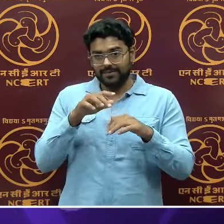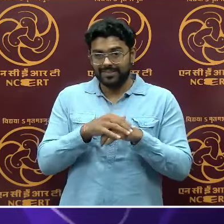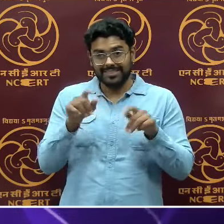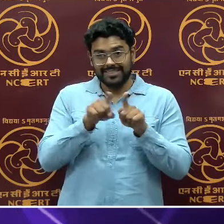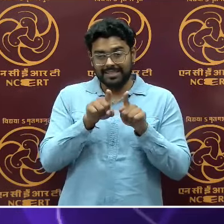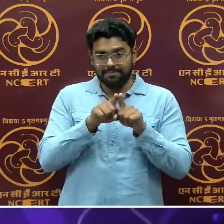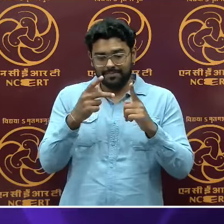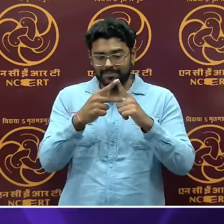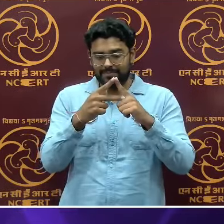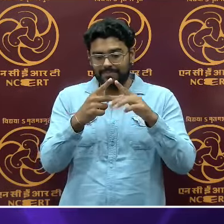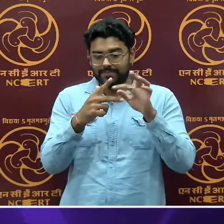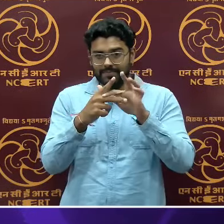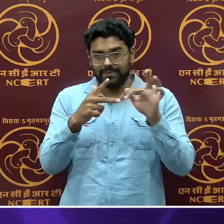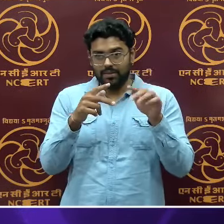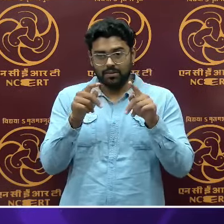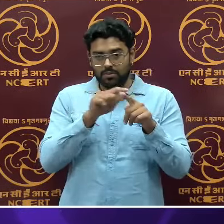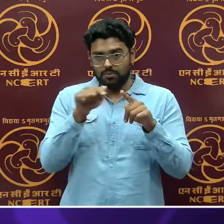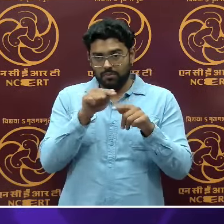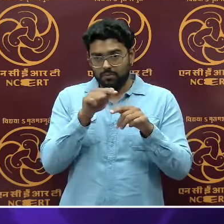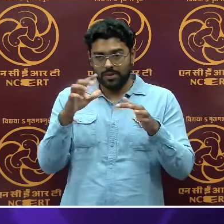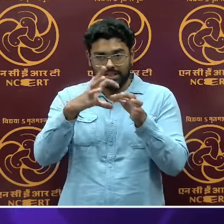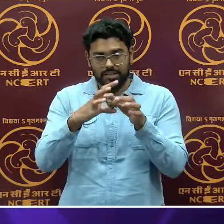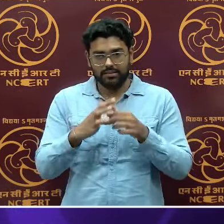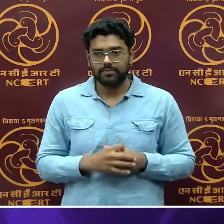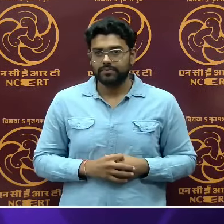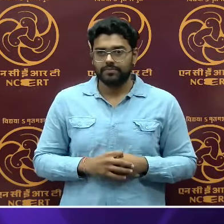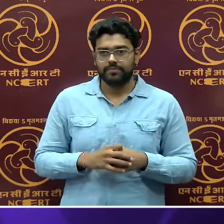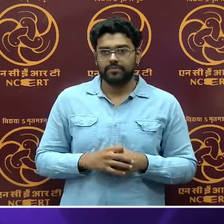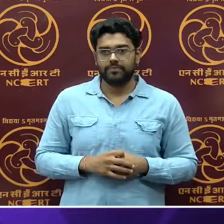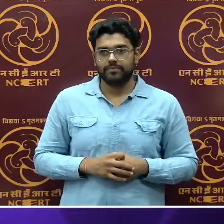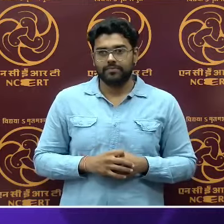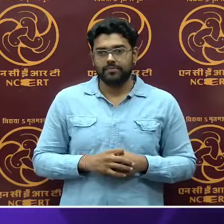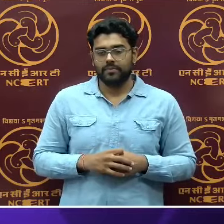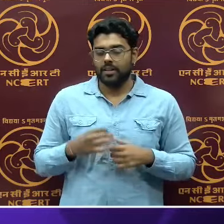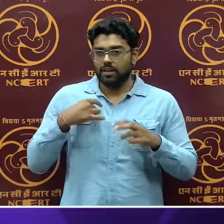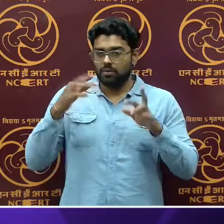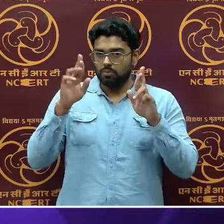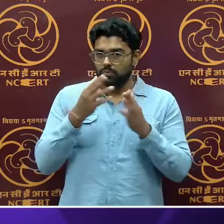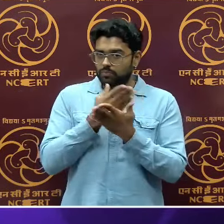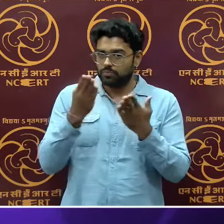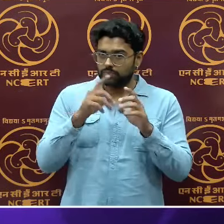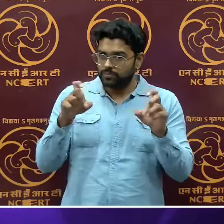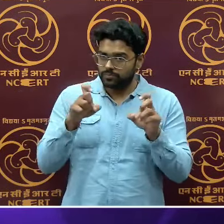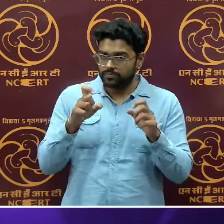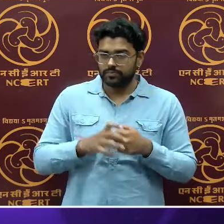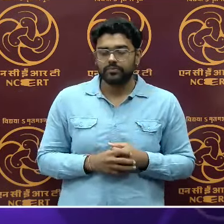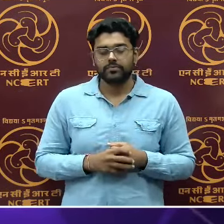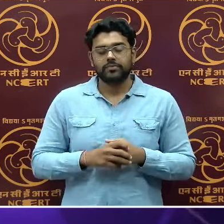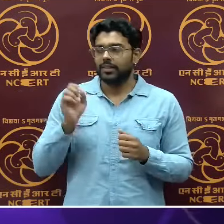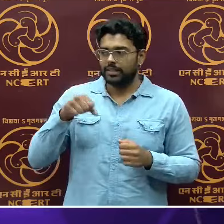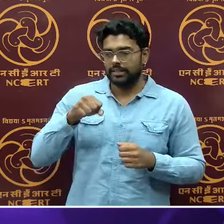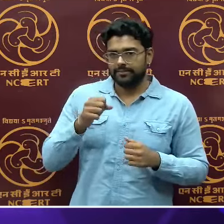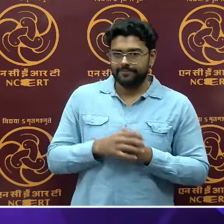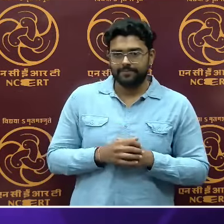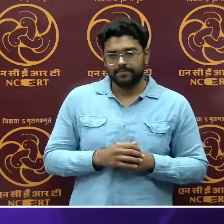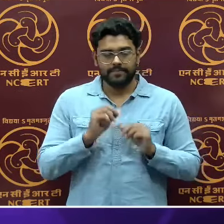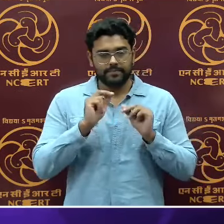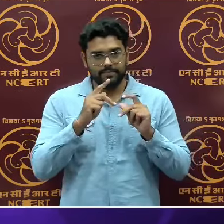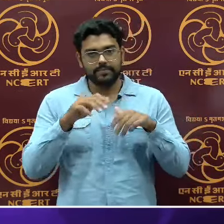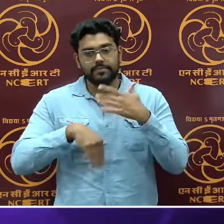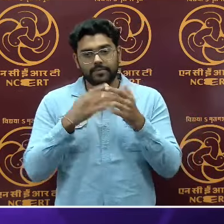two angles, alright, 45 degrees and 80 degrees. I hope it is clear. Yes, ma'am. Okay. Now, let us look